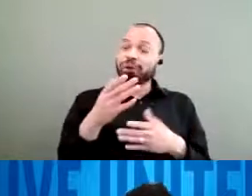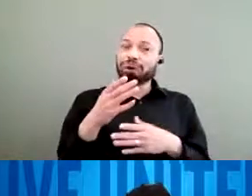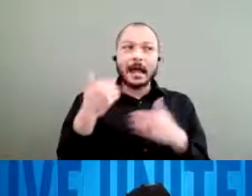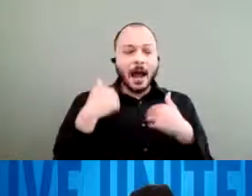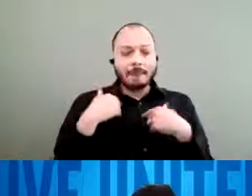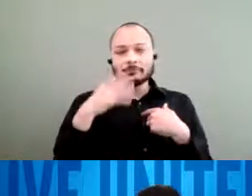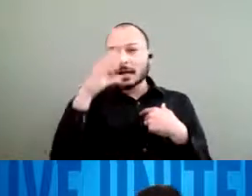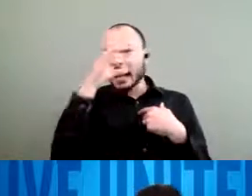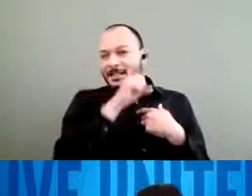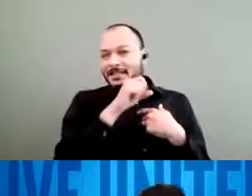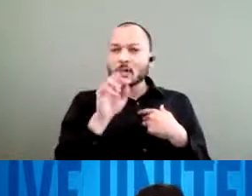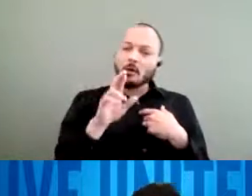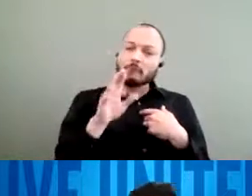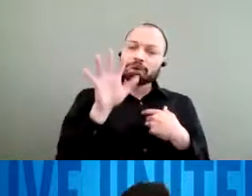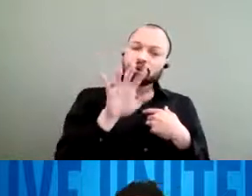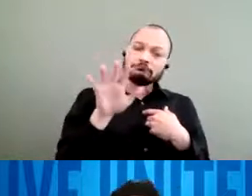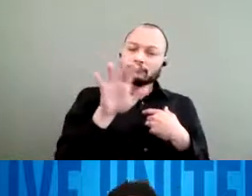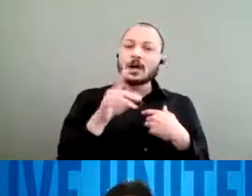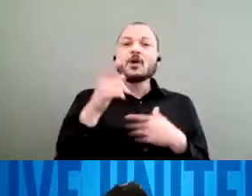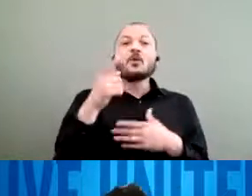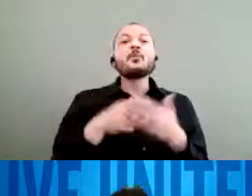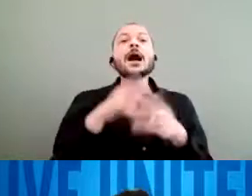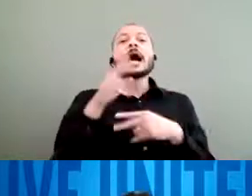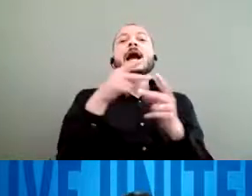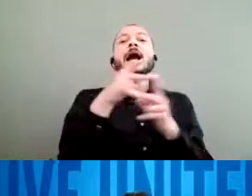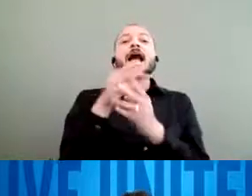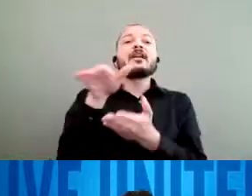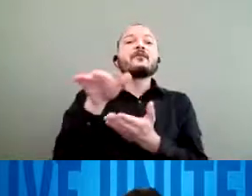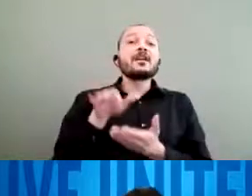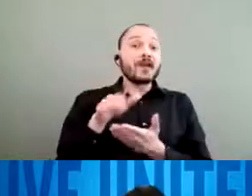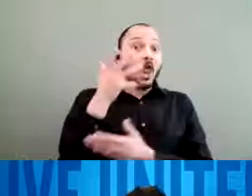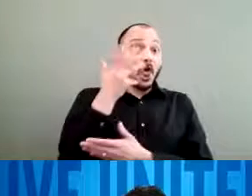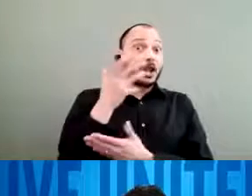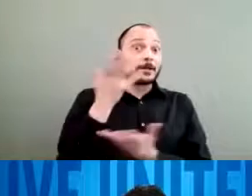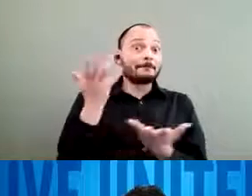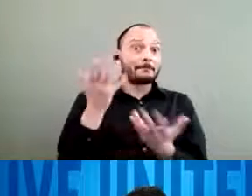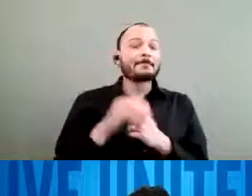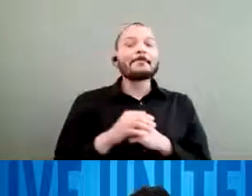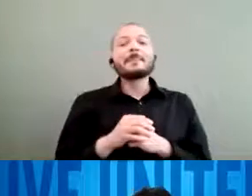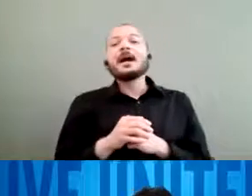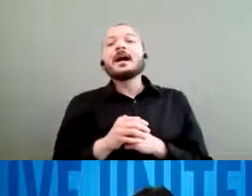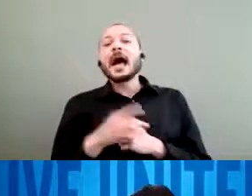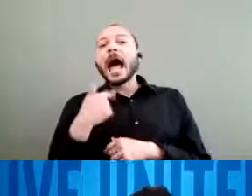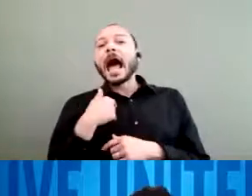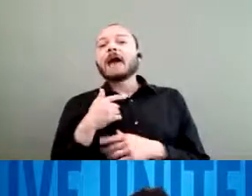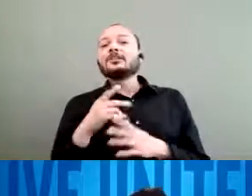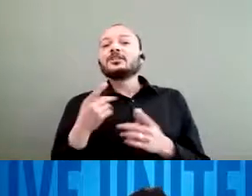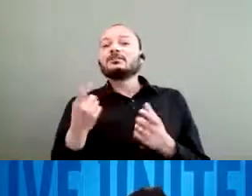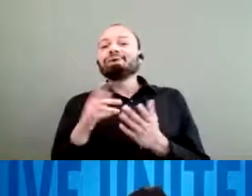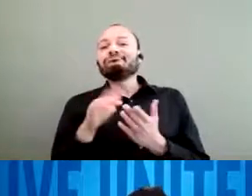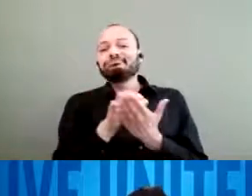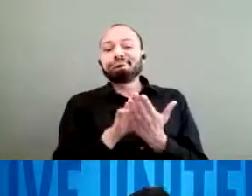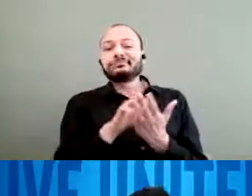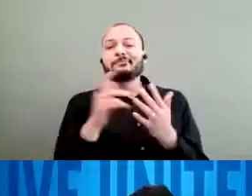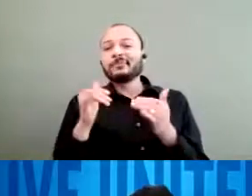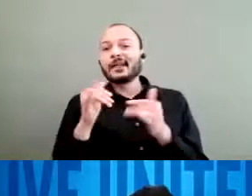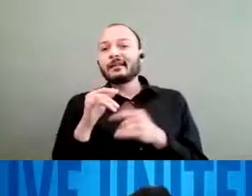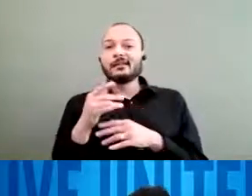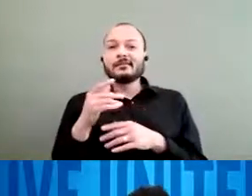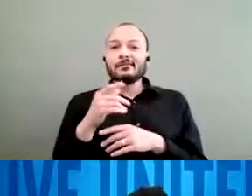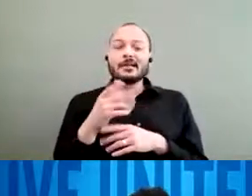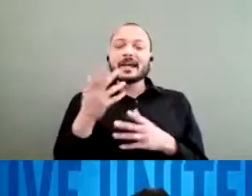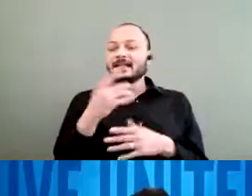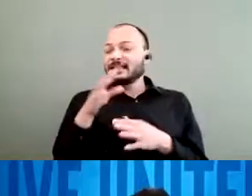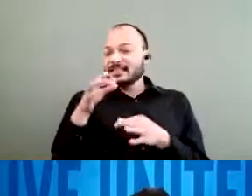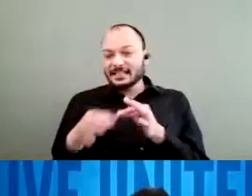of what kind of refund you're looking at. I was playing with the calculator just the other night, actually. It's very simple to